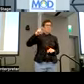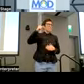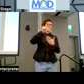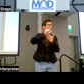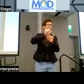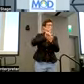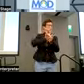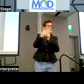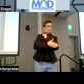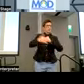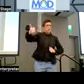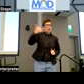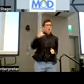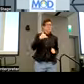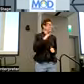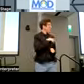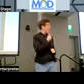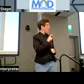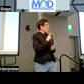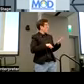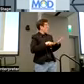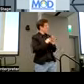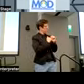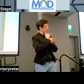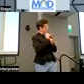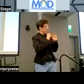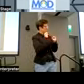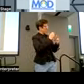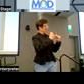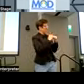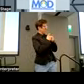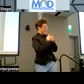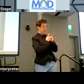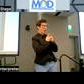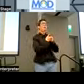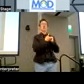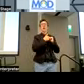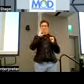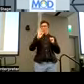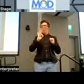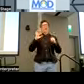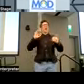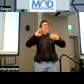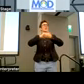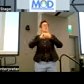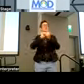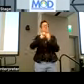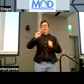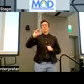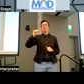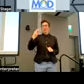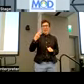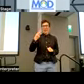to call me up and said, what is this structured negotiation? Could you teach me how to do it? The collaboration with Mass General at the time was great.